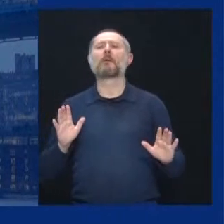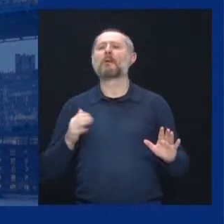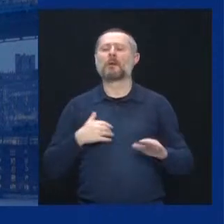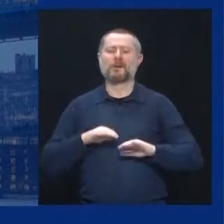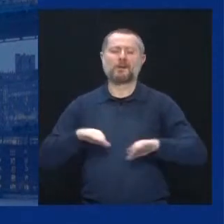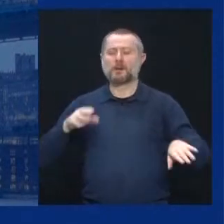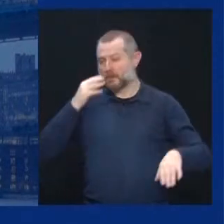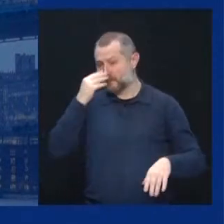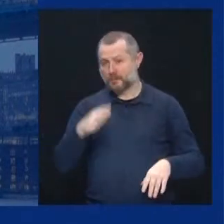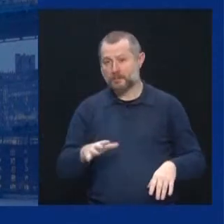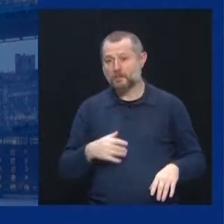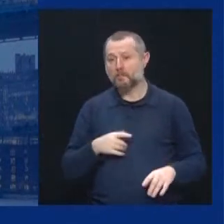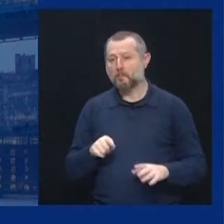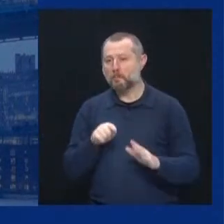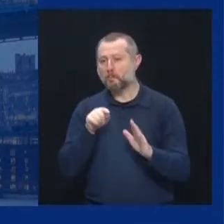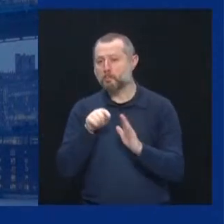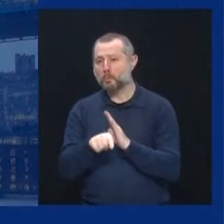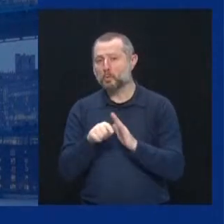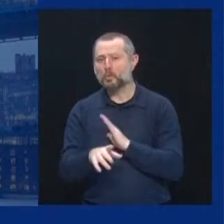up 47%